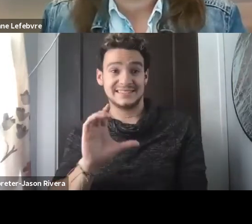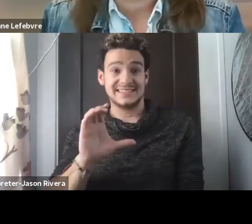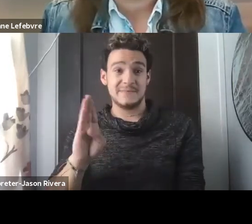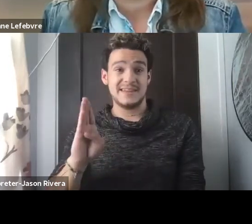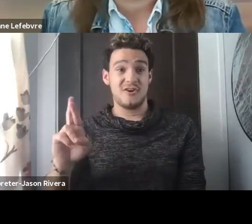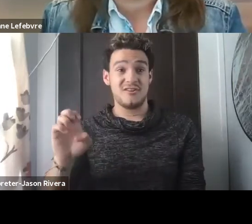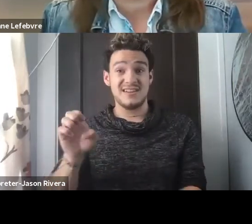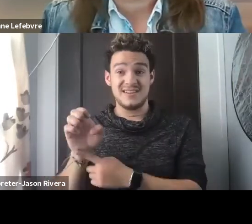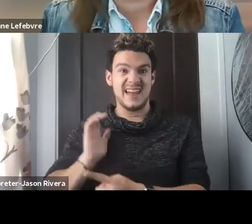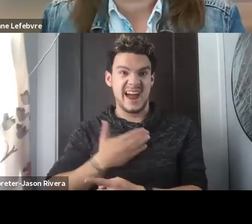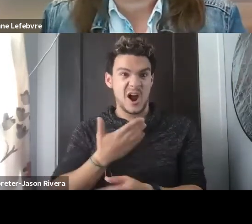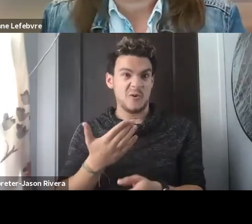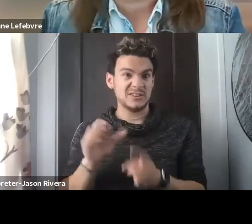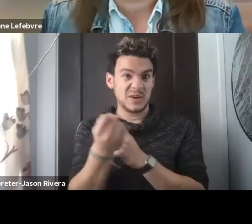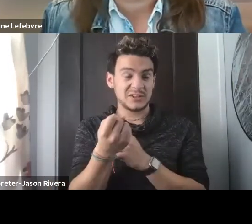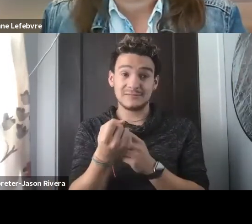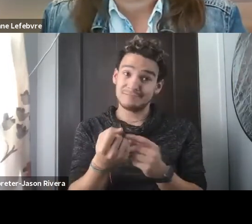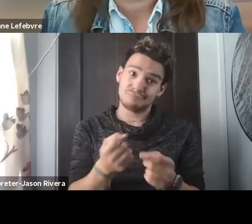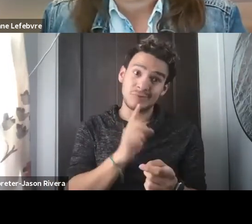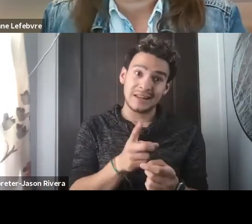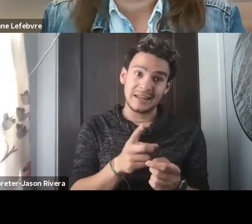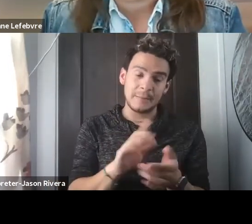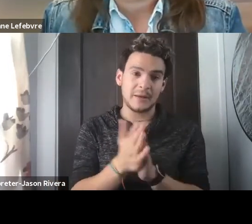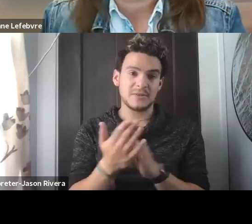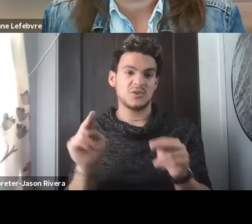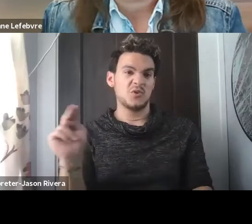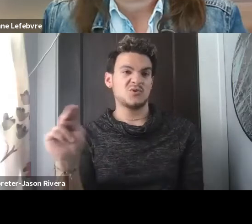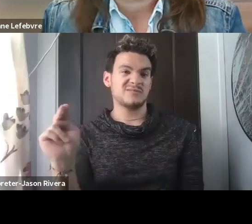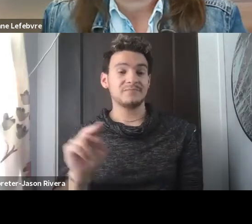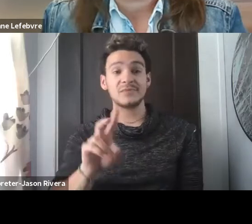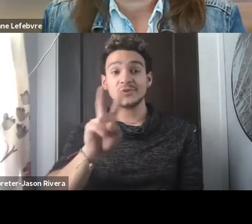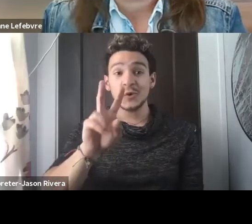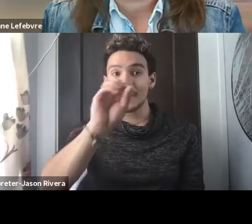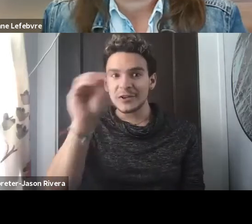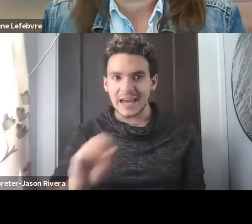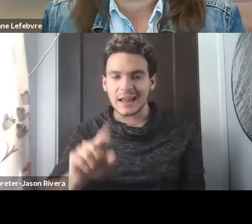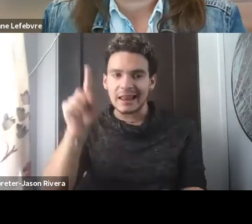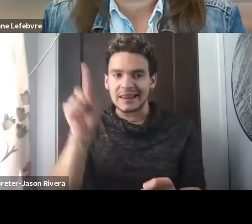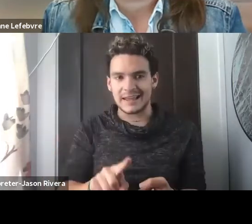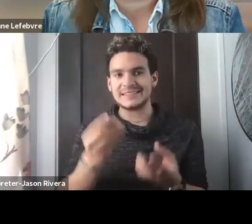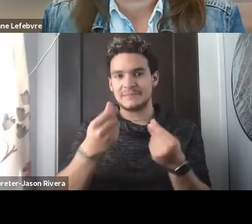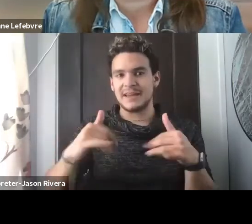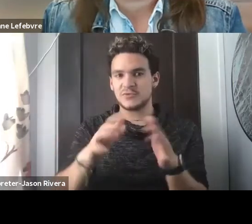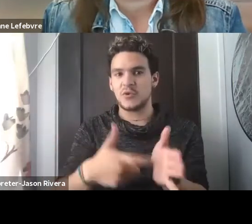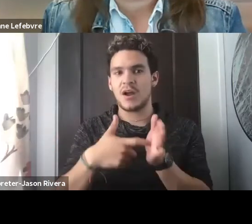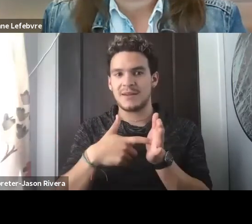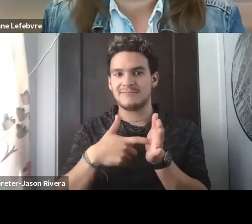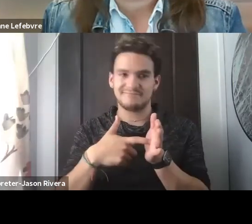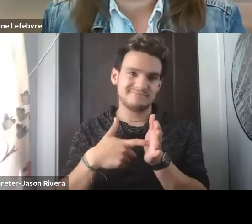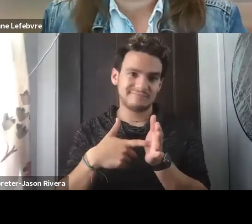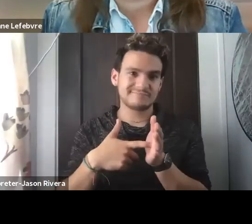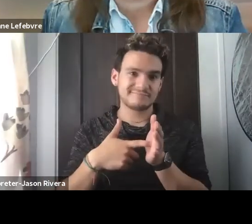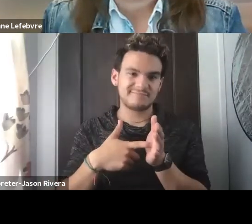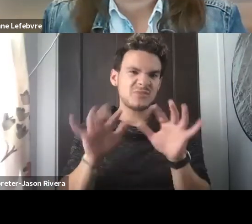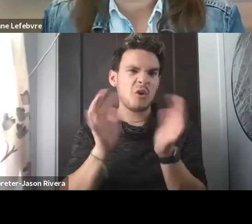is that it really almost comes out neutral. It's about 2% less space requirement overall